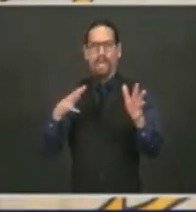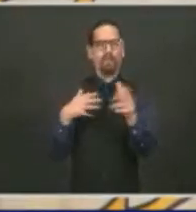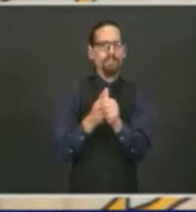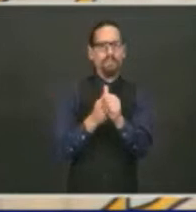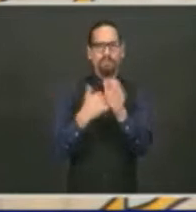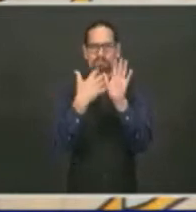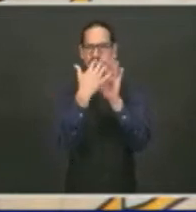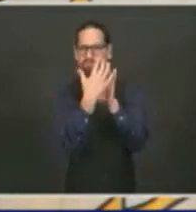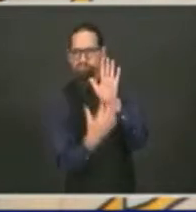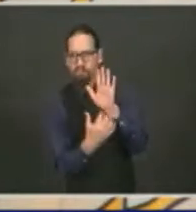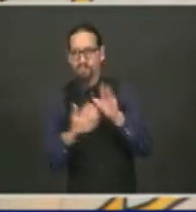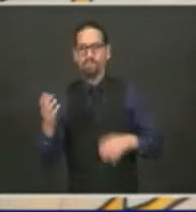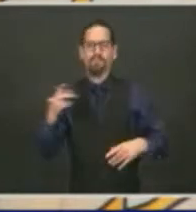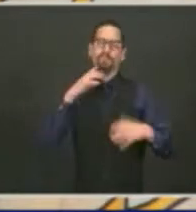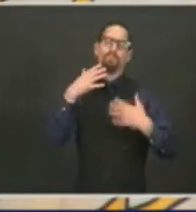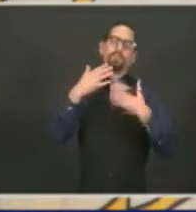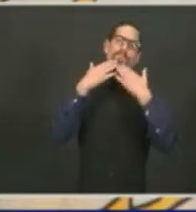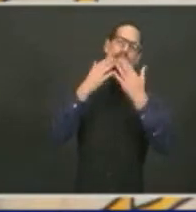leaders, superintendents,